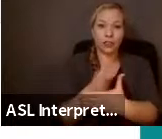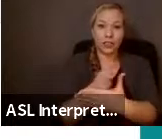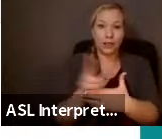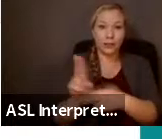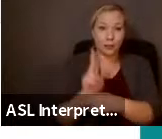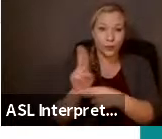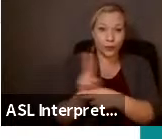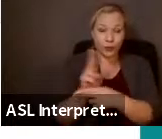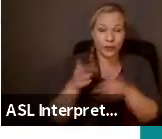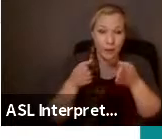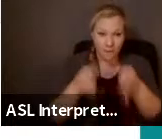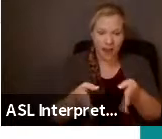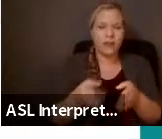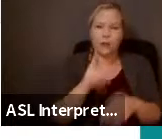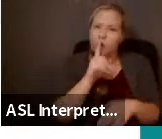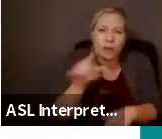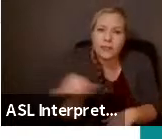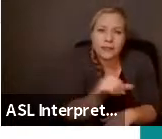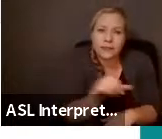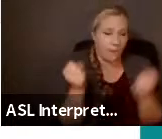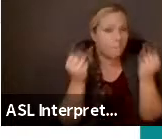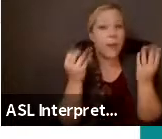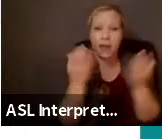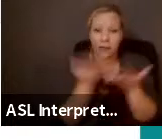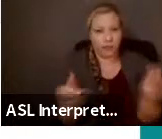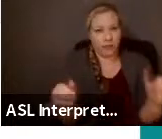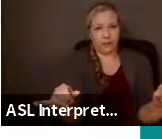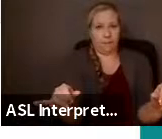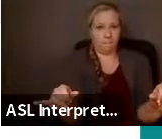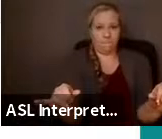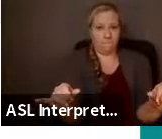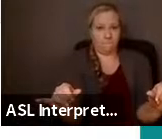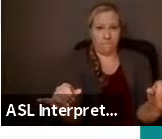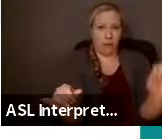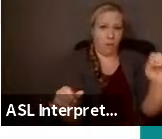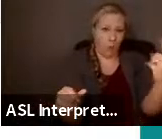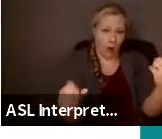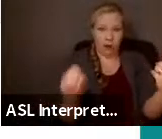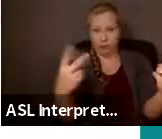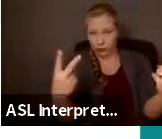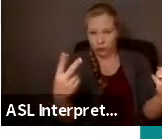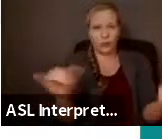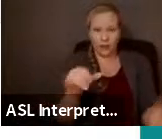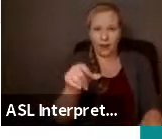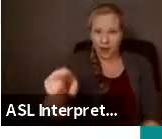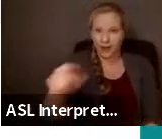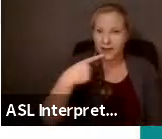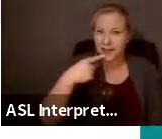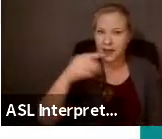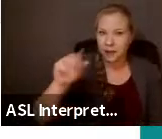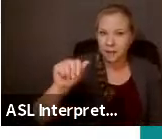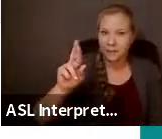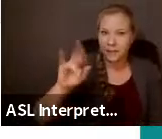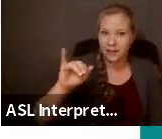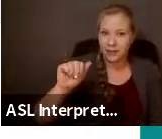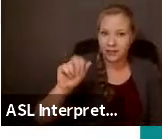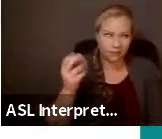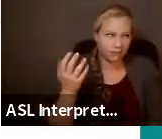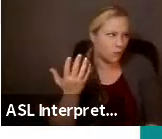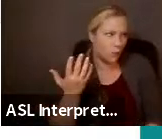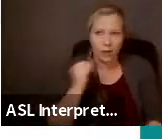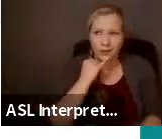they're very similar to your observation, Marion, especially on the Vancouver side.